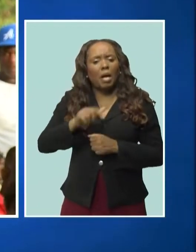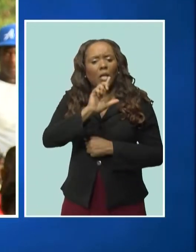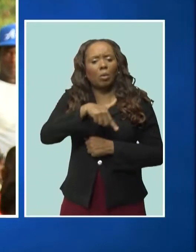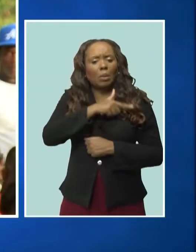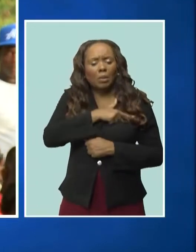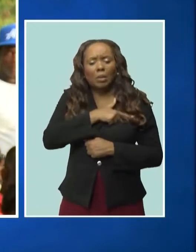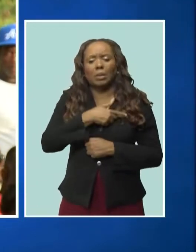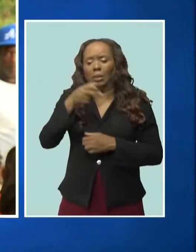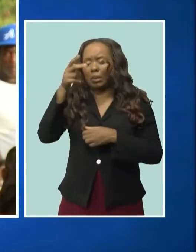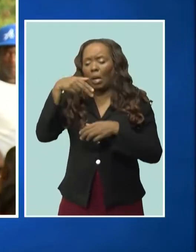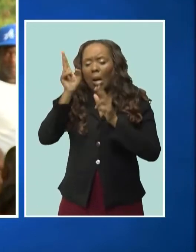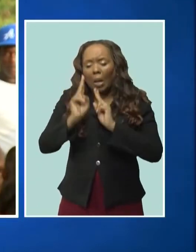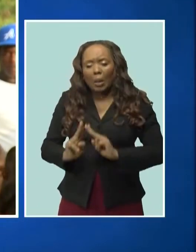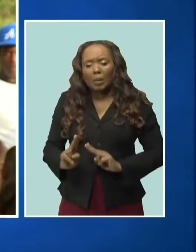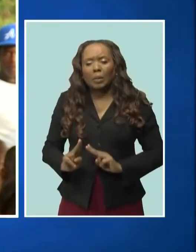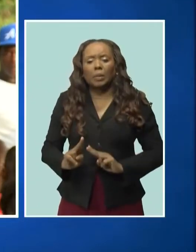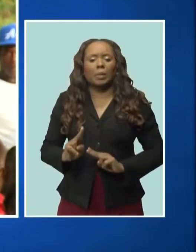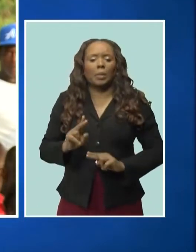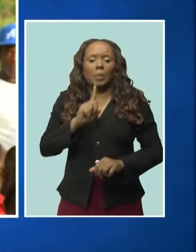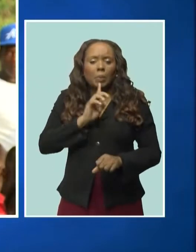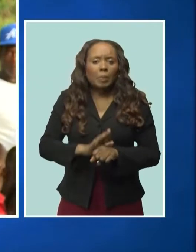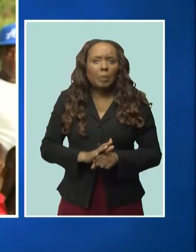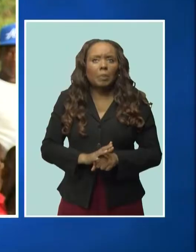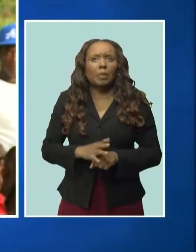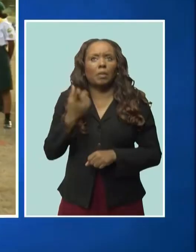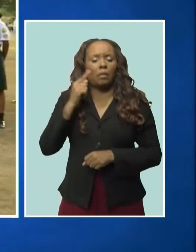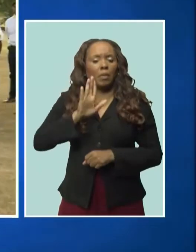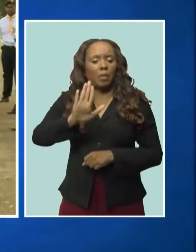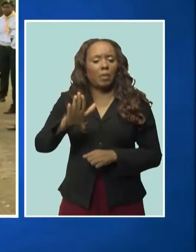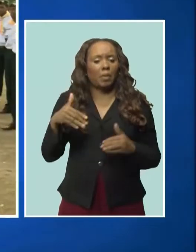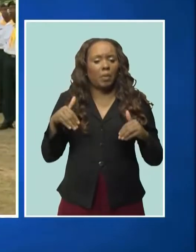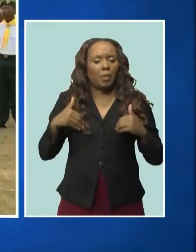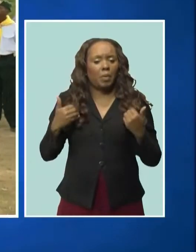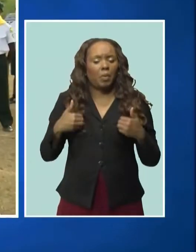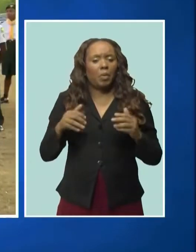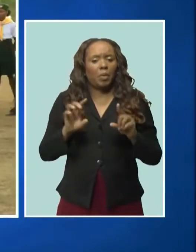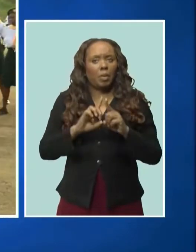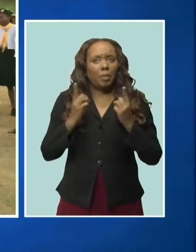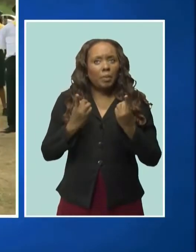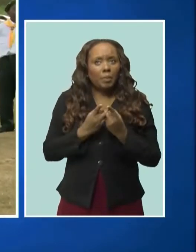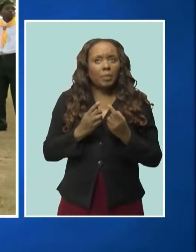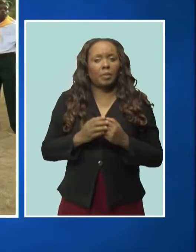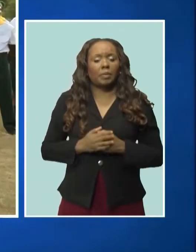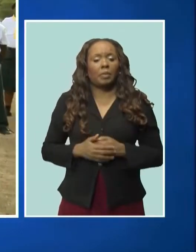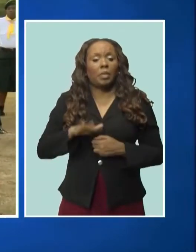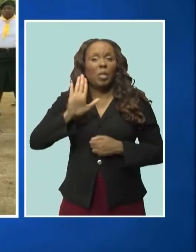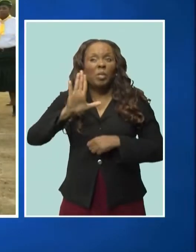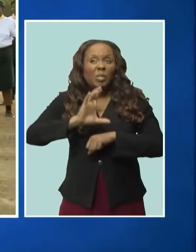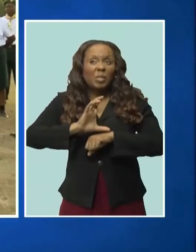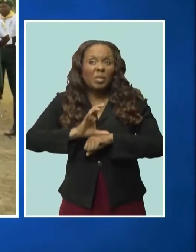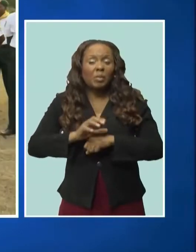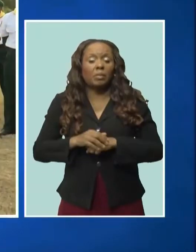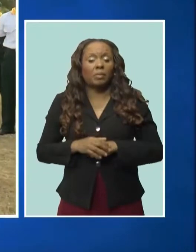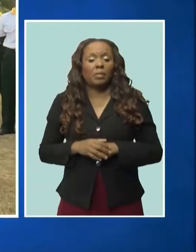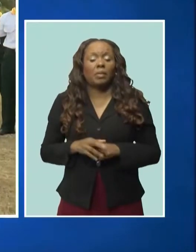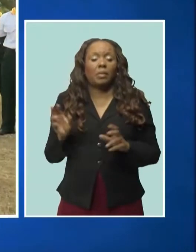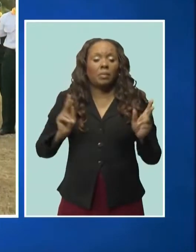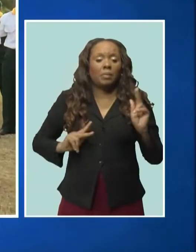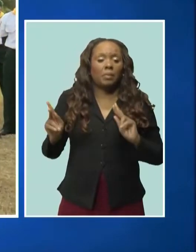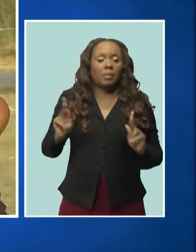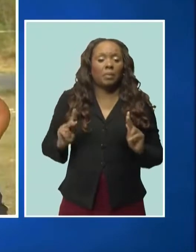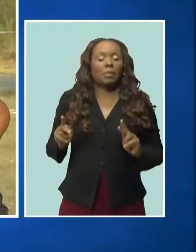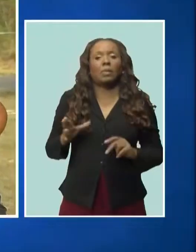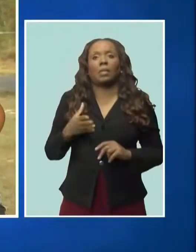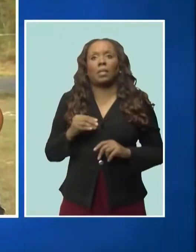and extraordinary commitment to your youth department, your church, its people, and I dare say by extension the